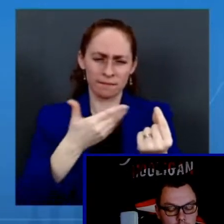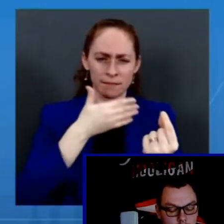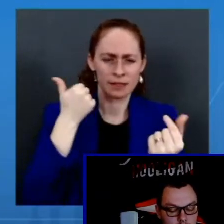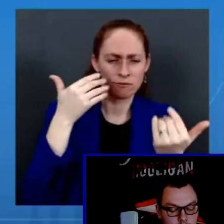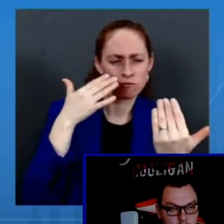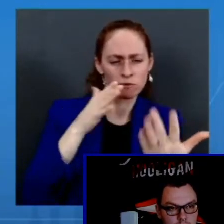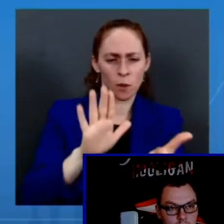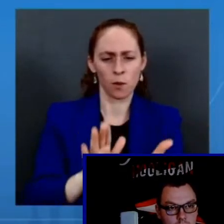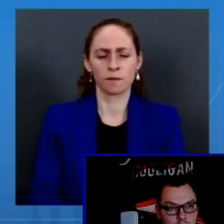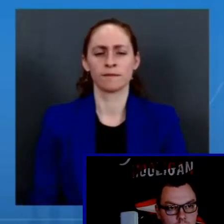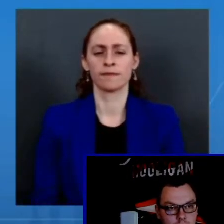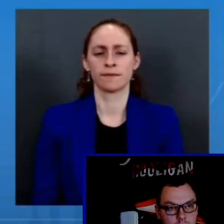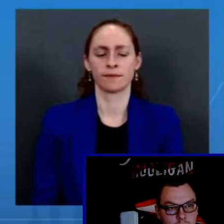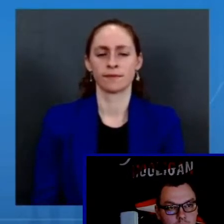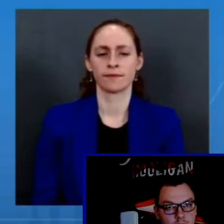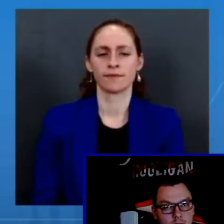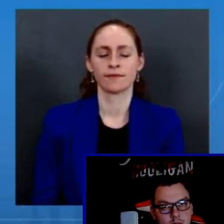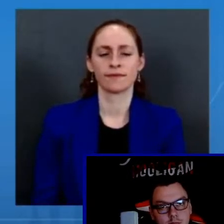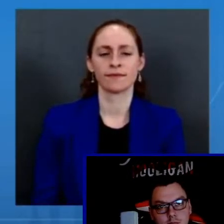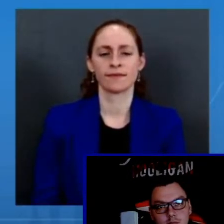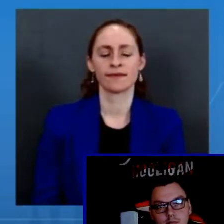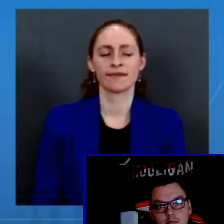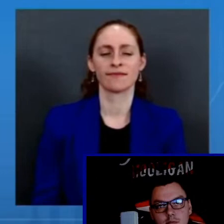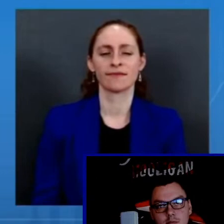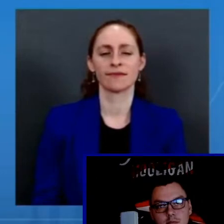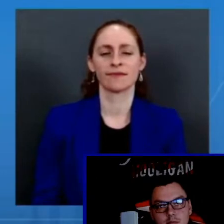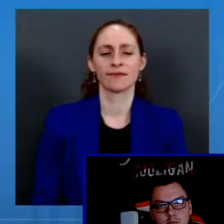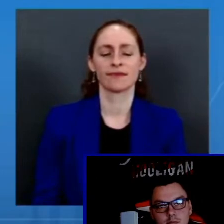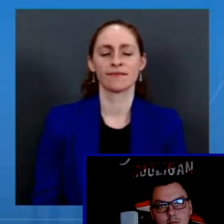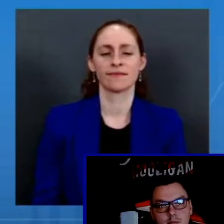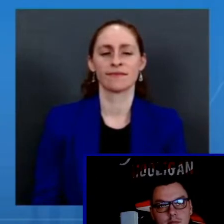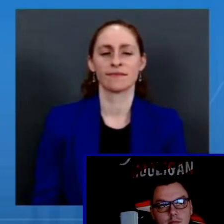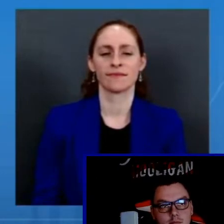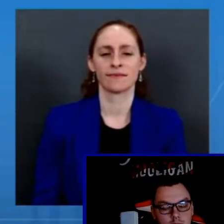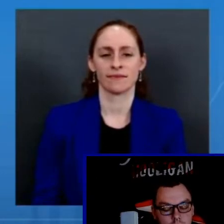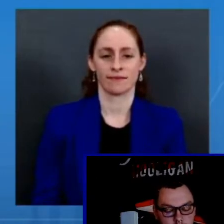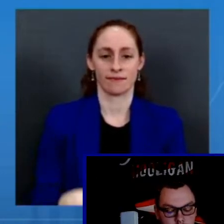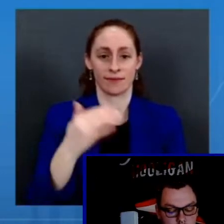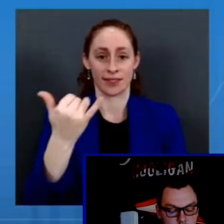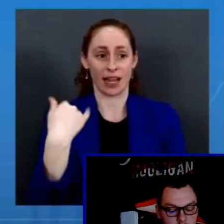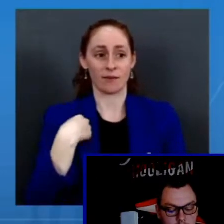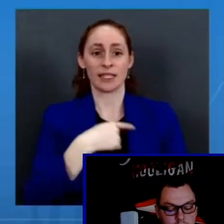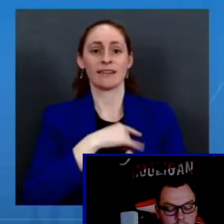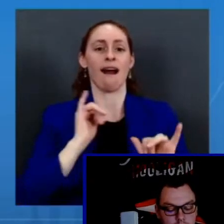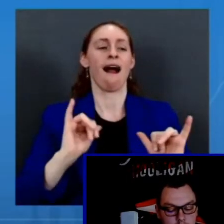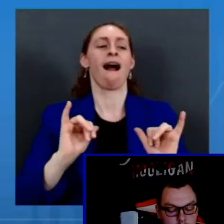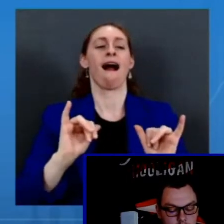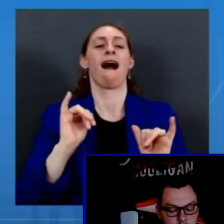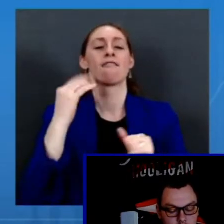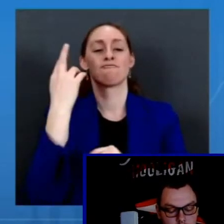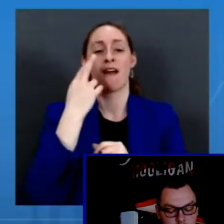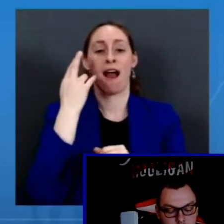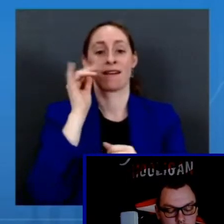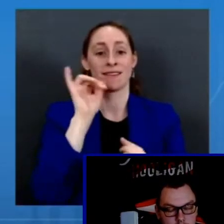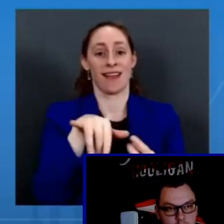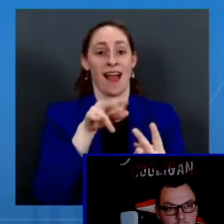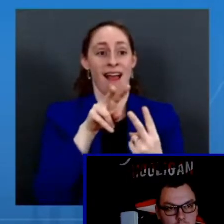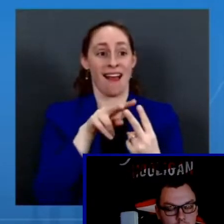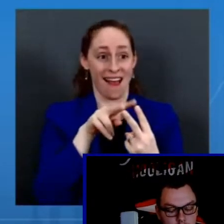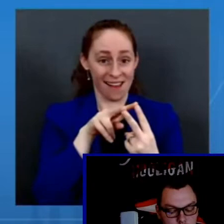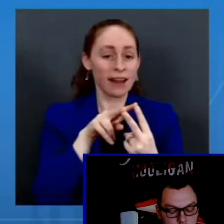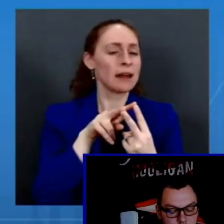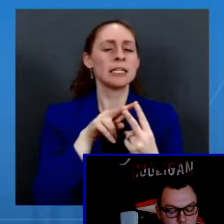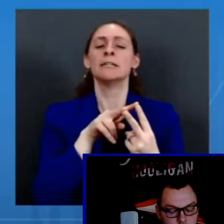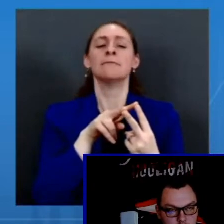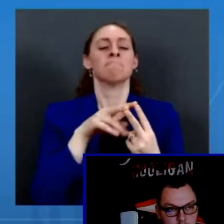variant. Fortunately, GlaxoSmithKline's monoclonal antibody treatment is effective, so we acted quickly